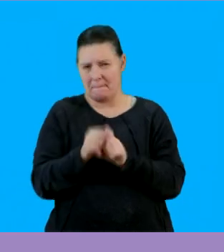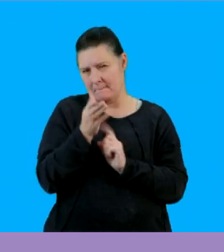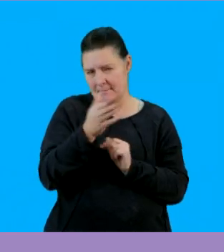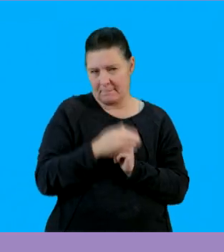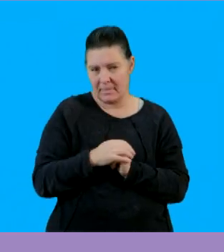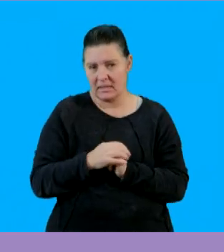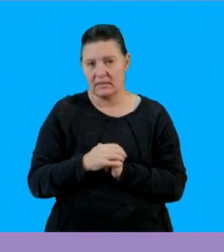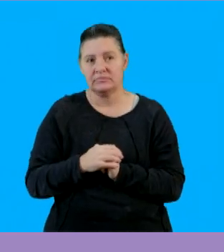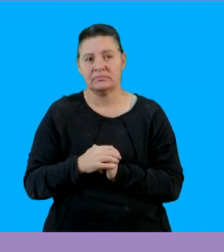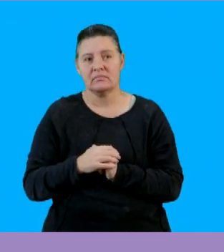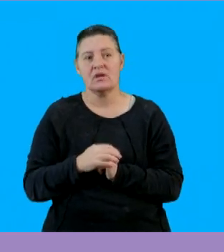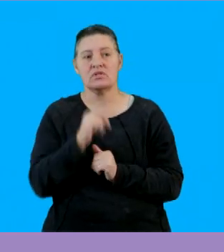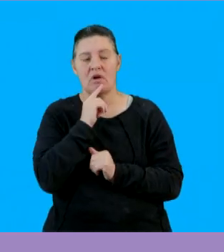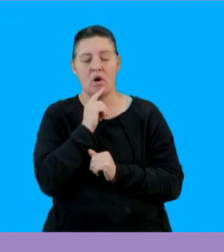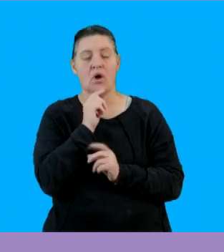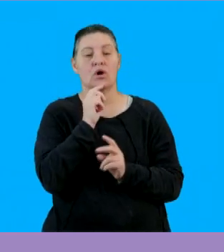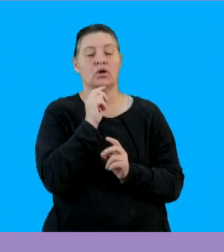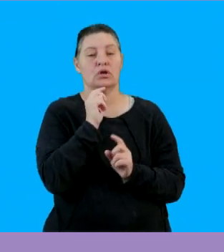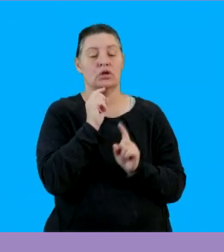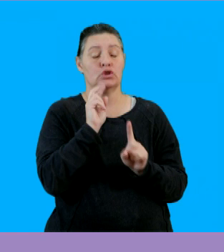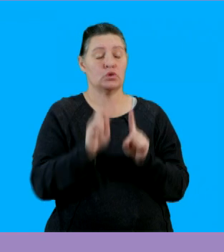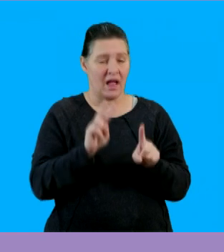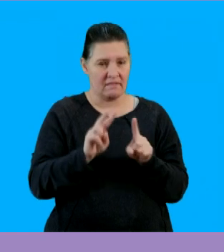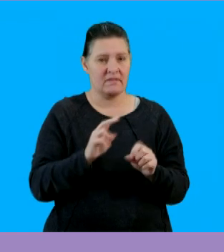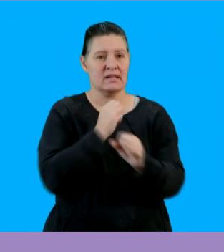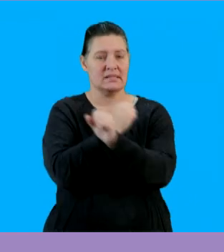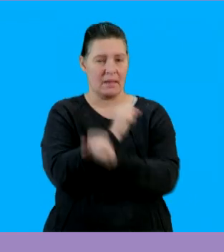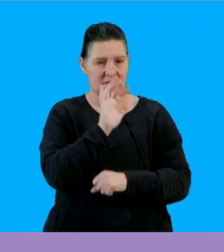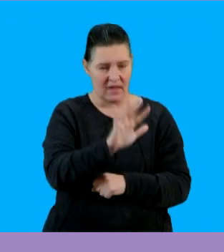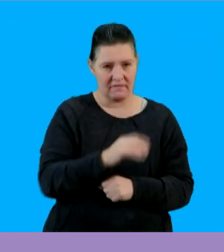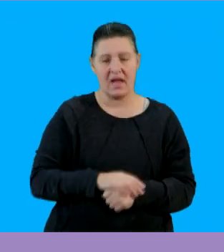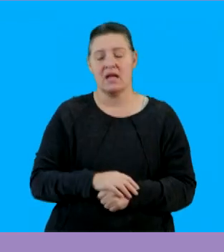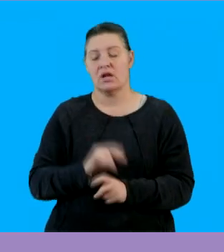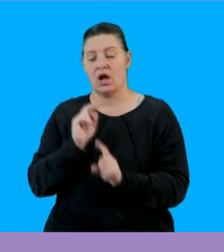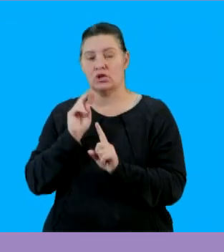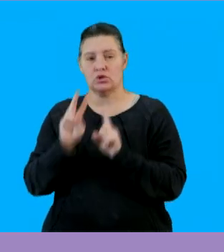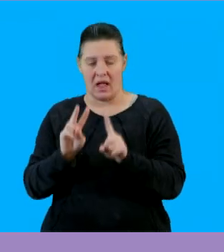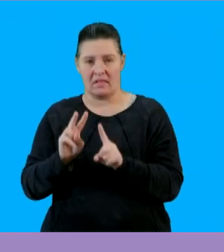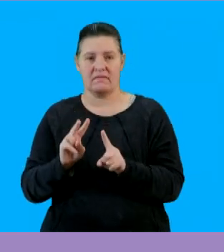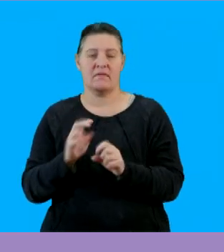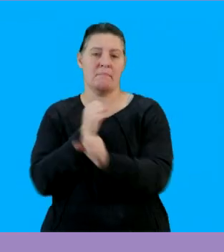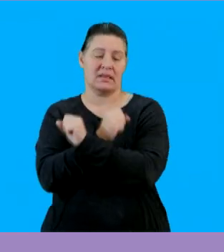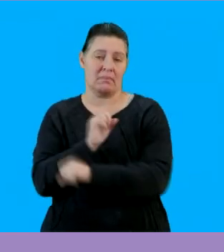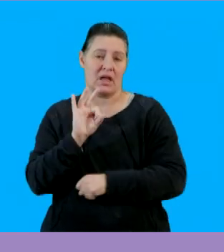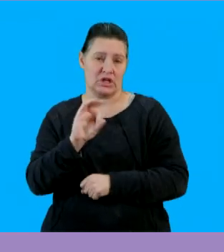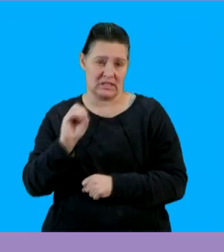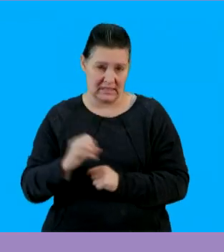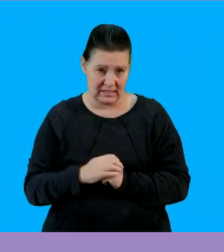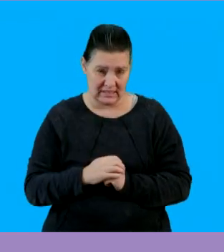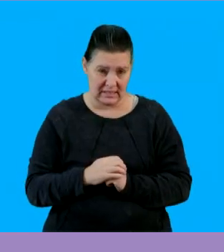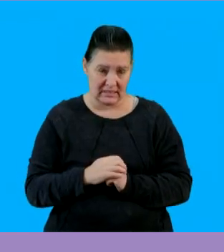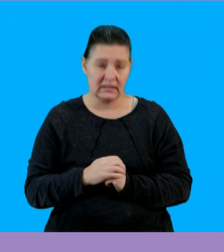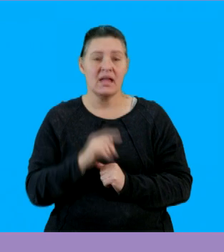like this. So this is now the 12 multiplied by the 5 and the 12 multiplied by the 30. And that's when